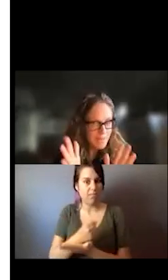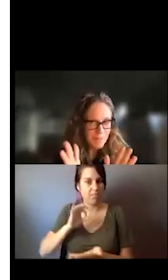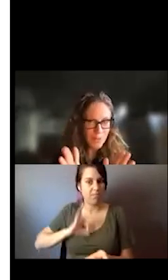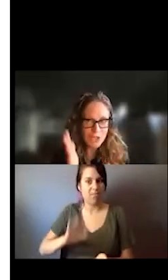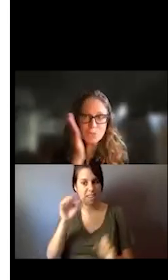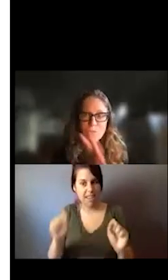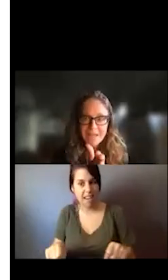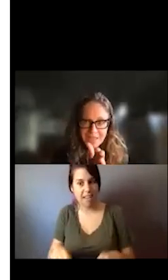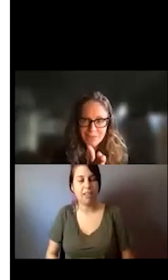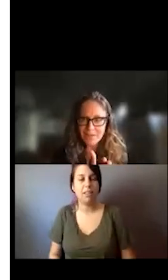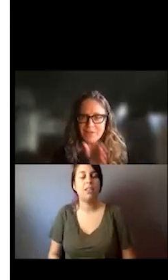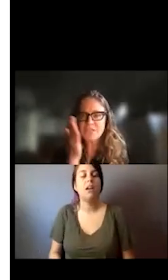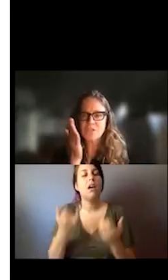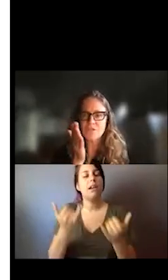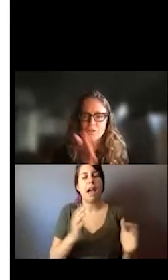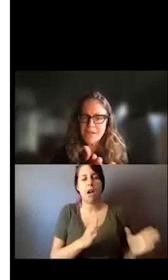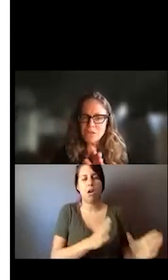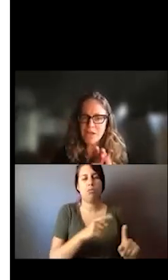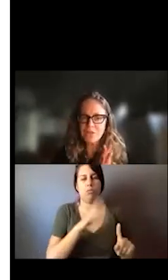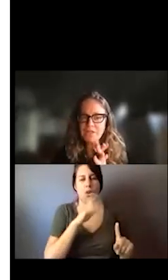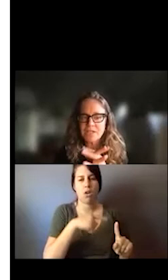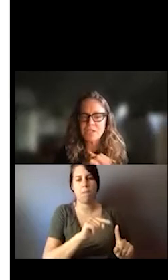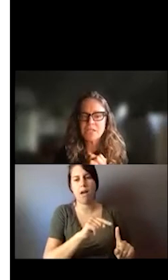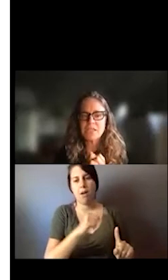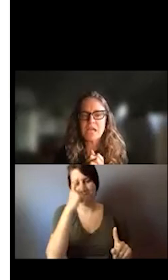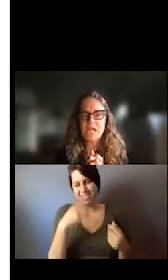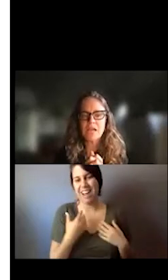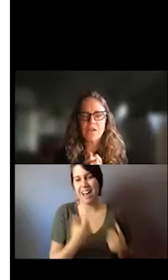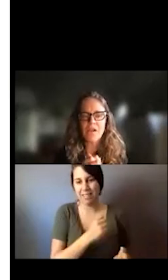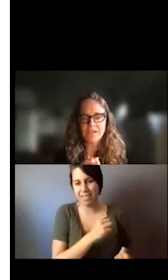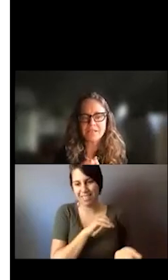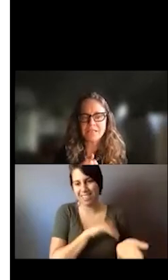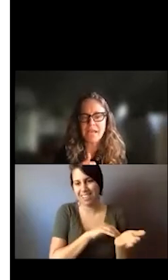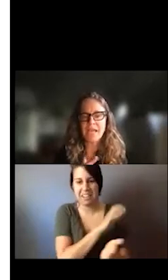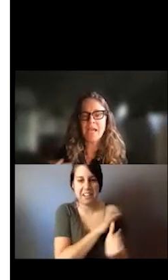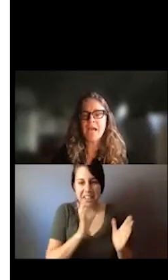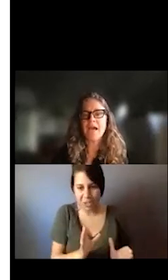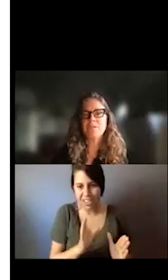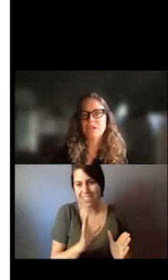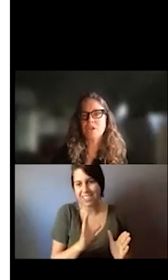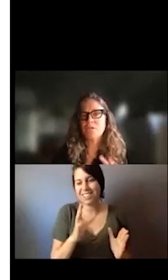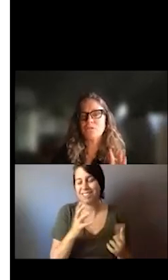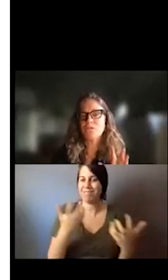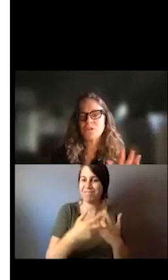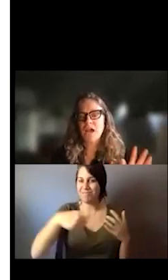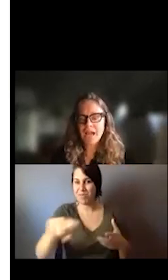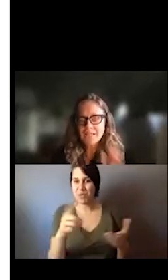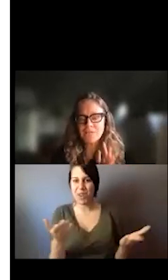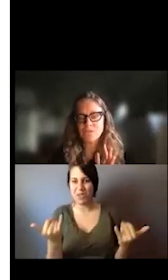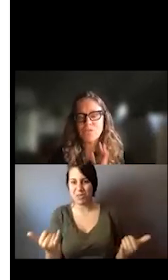be a little bit more directly relevant to the mental health clinicians in our audience today. I'm just going